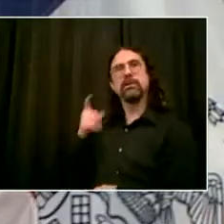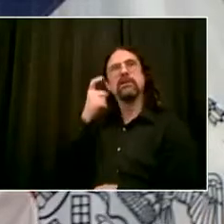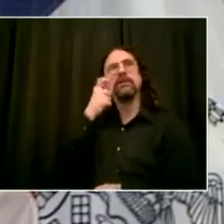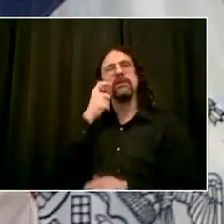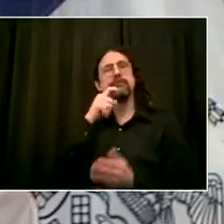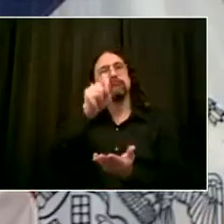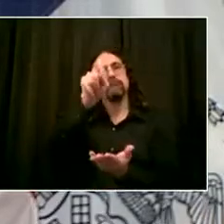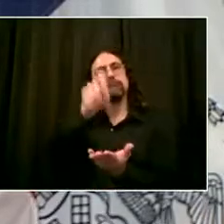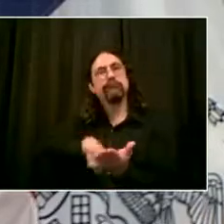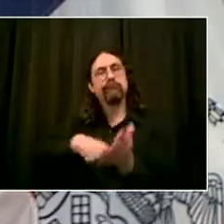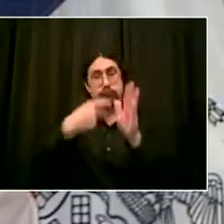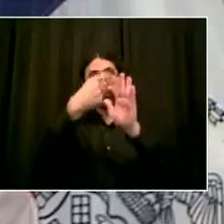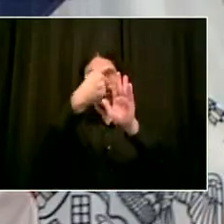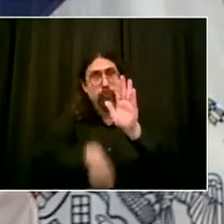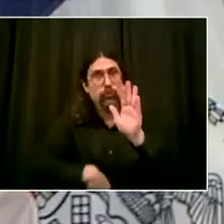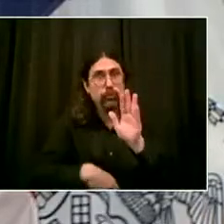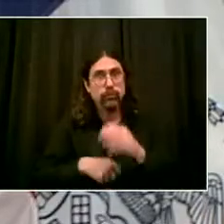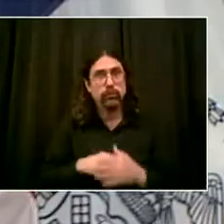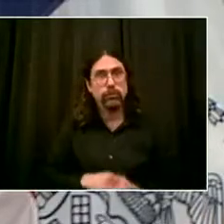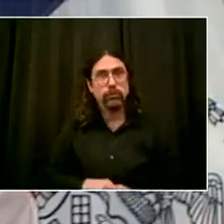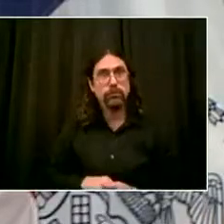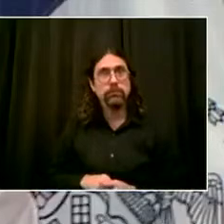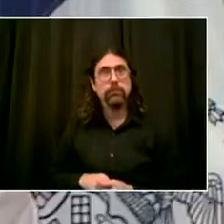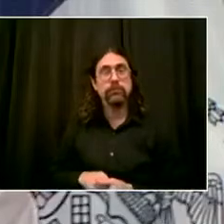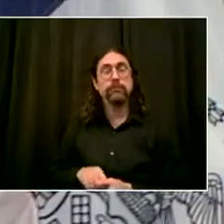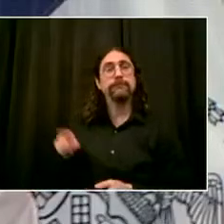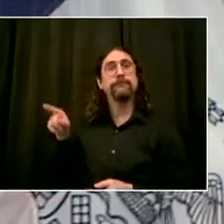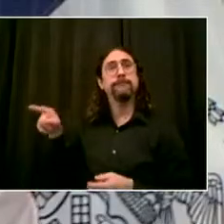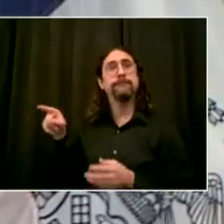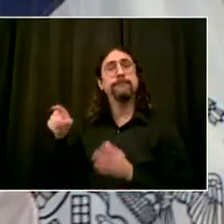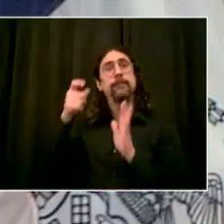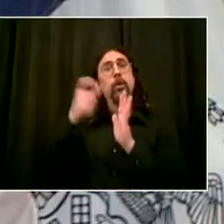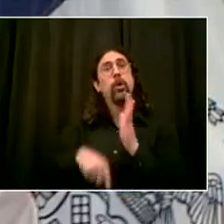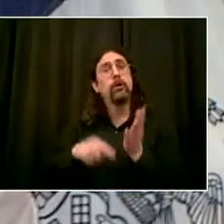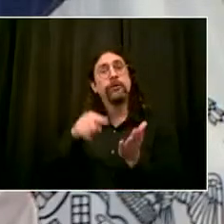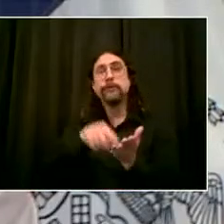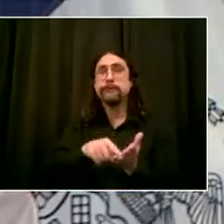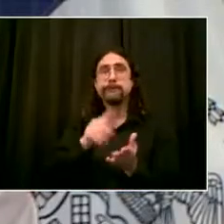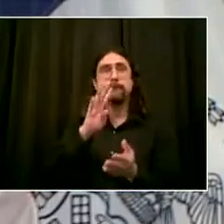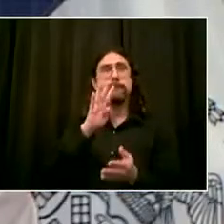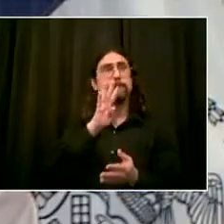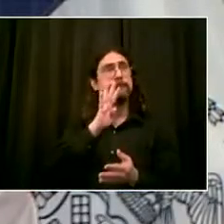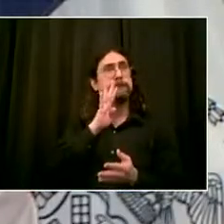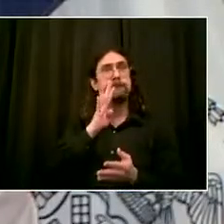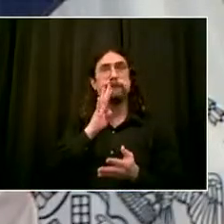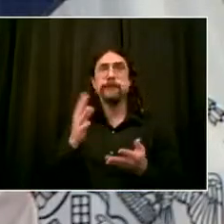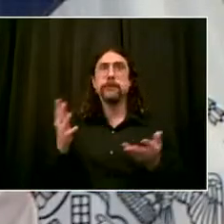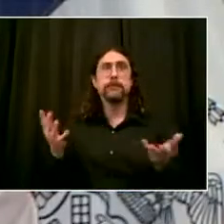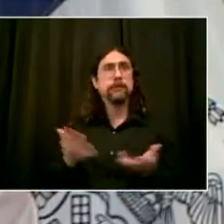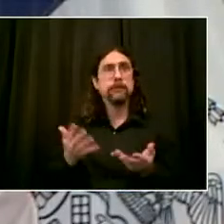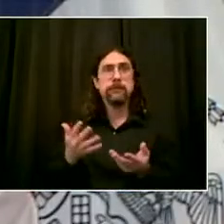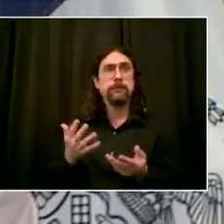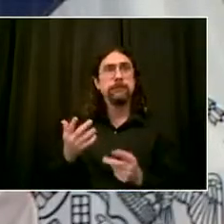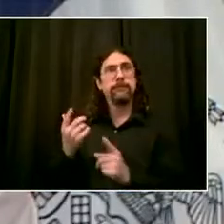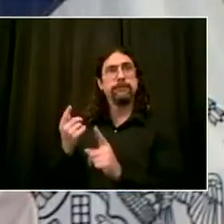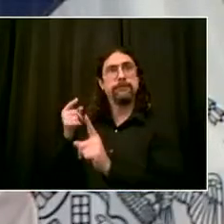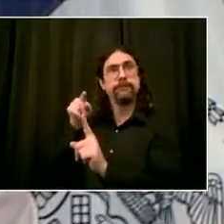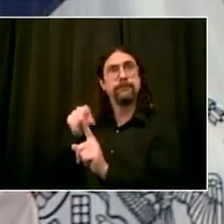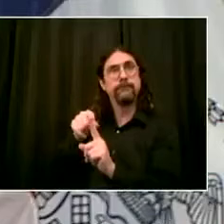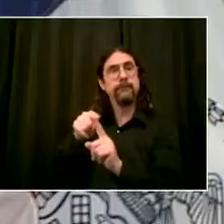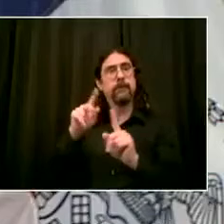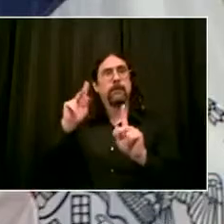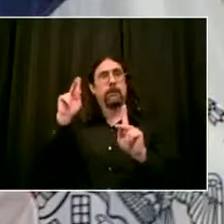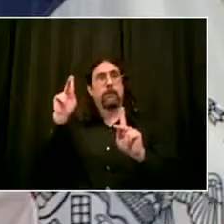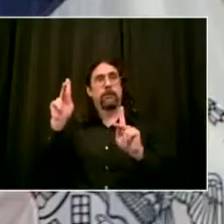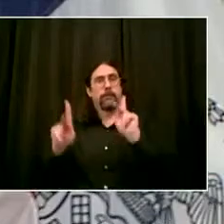is you know most from Co but some other people who died during the height of the pandemic and I'm curious you know when we spoke when he spoke to